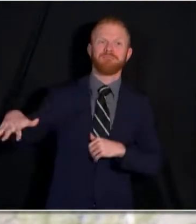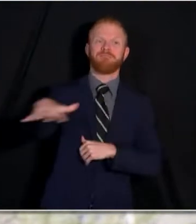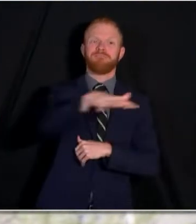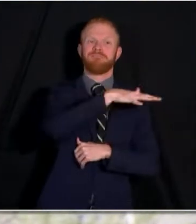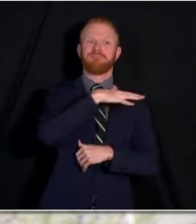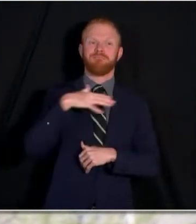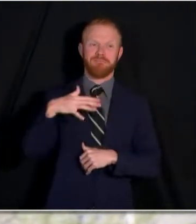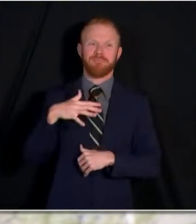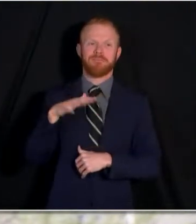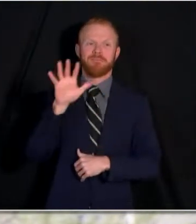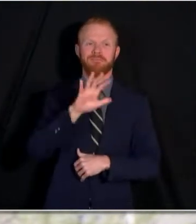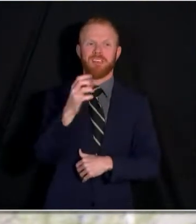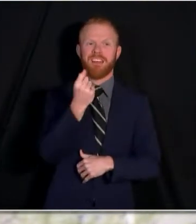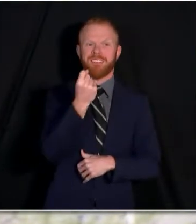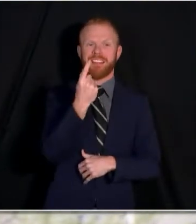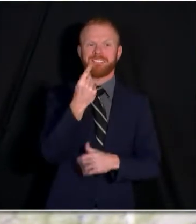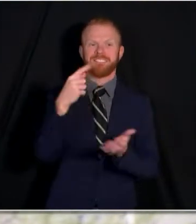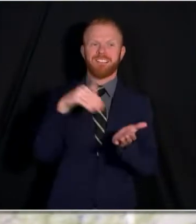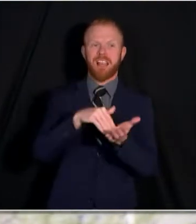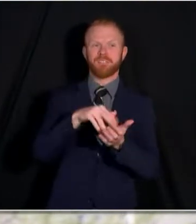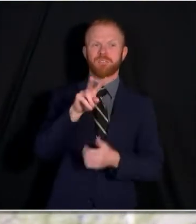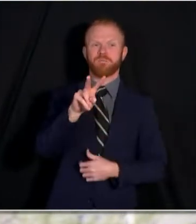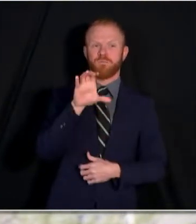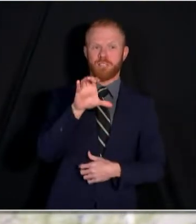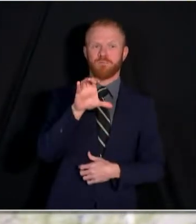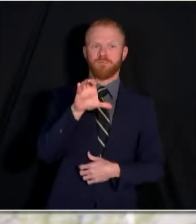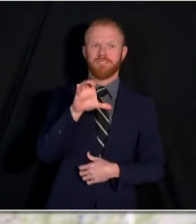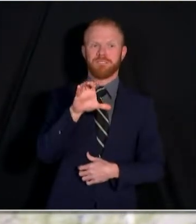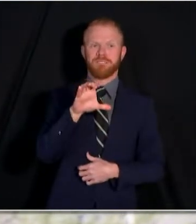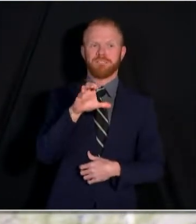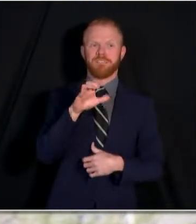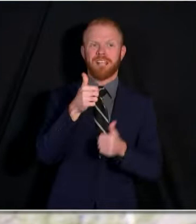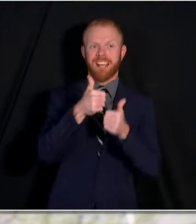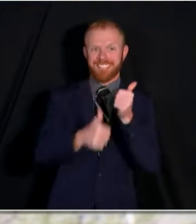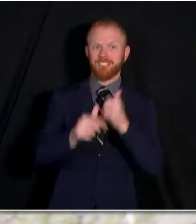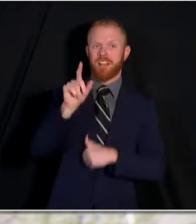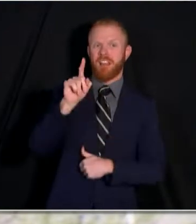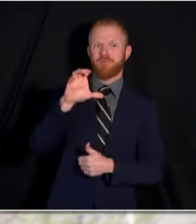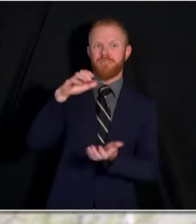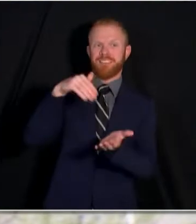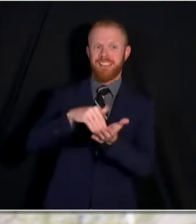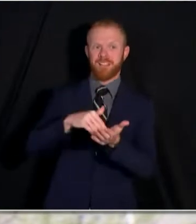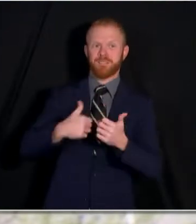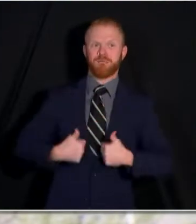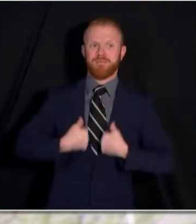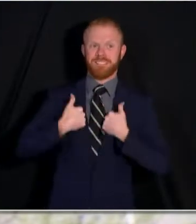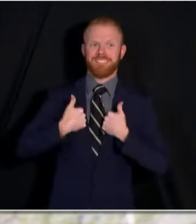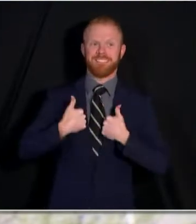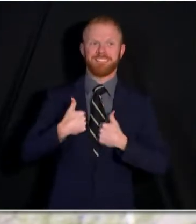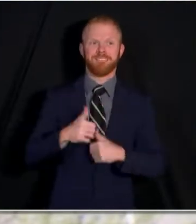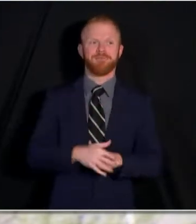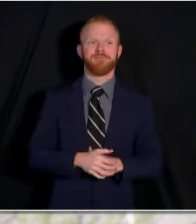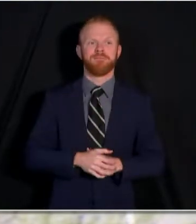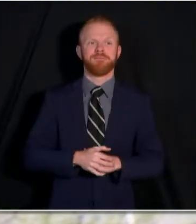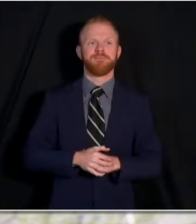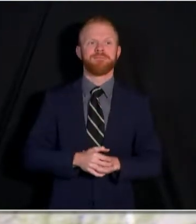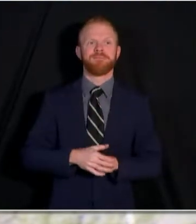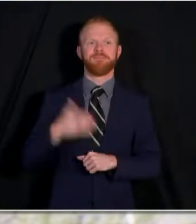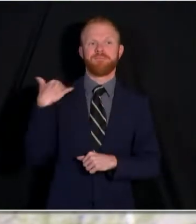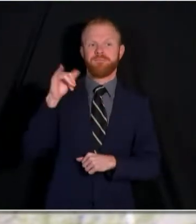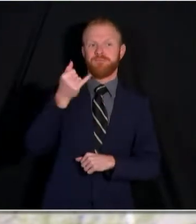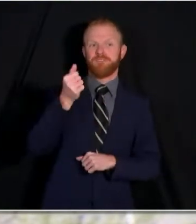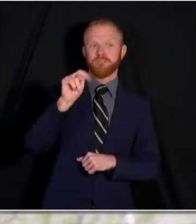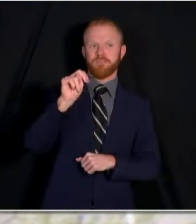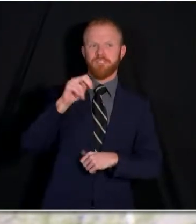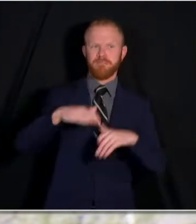approximately 11,200 per 100,000 residents. In January, at the height of our surge, people living